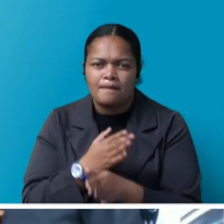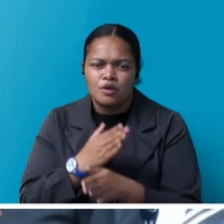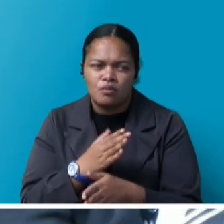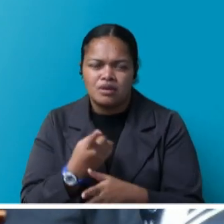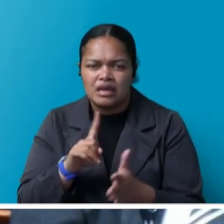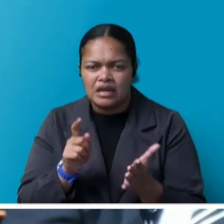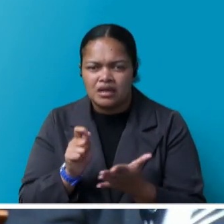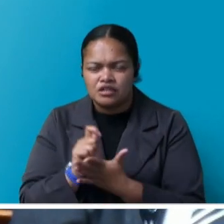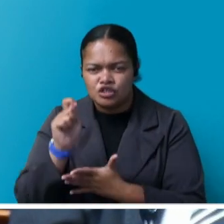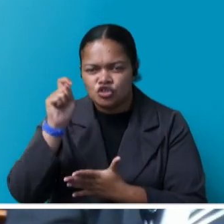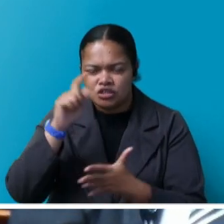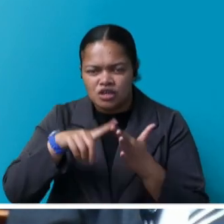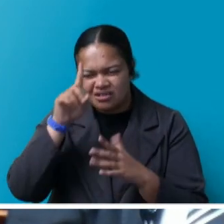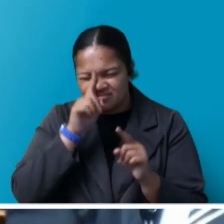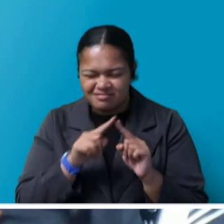tertiary education courses and others.